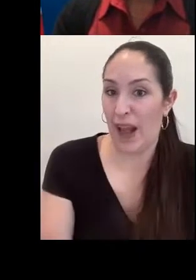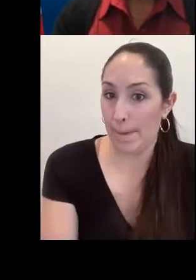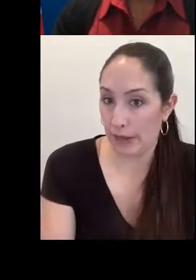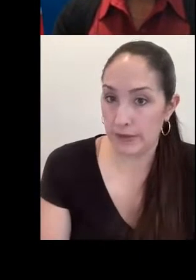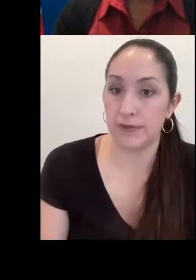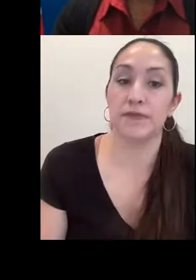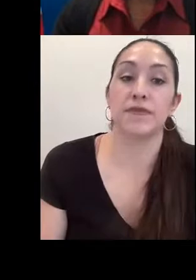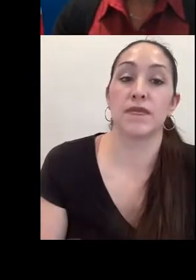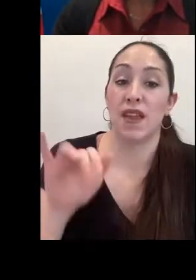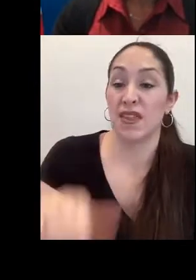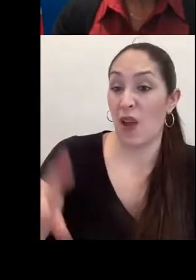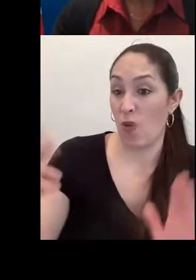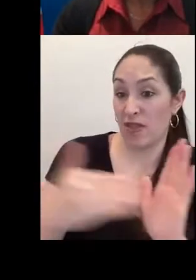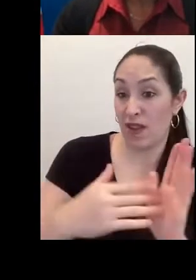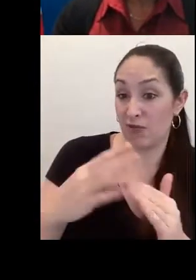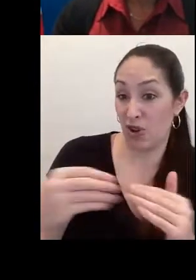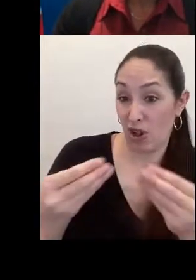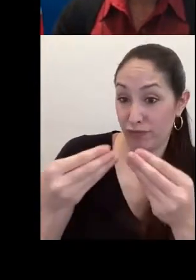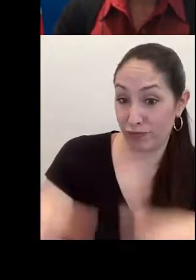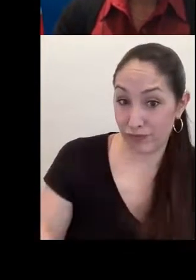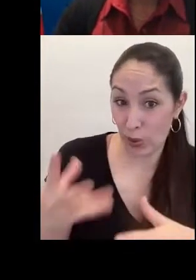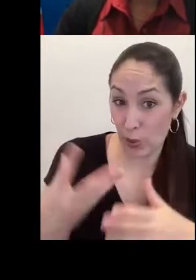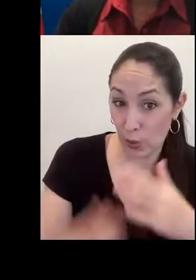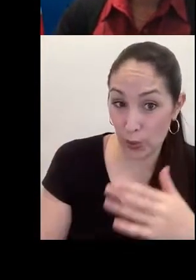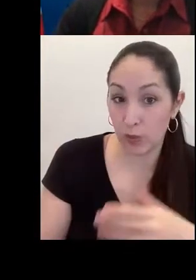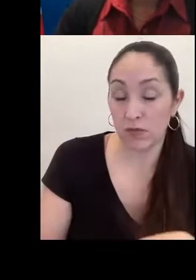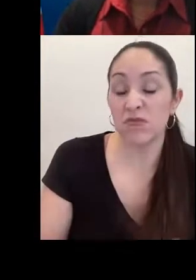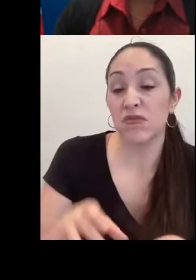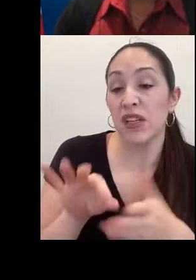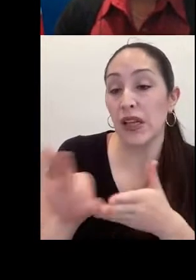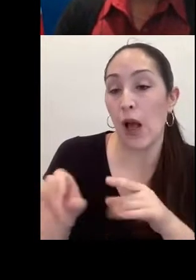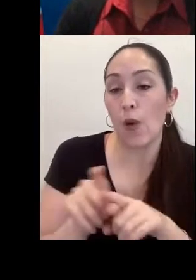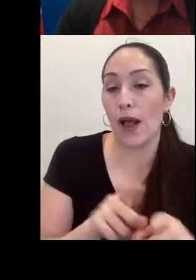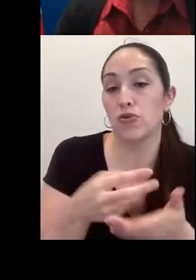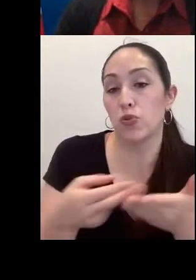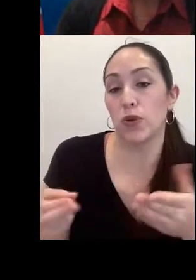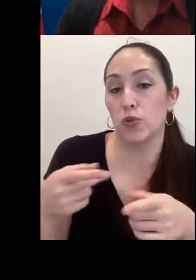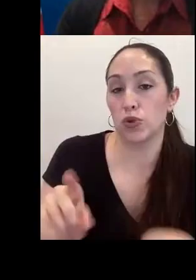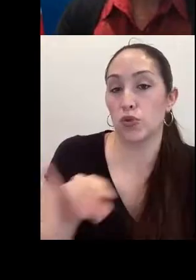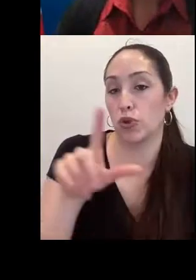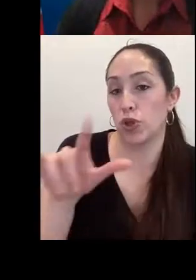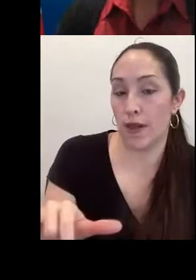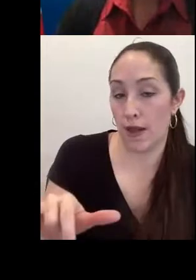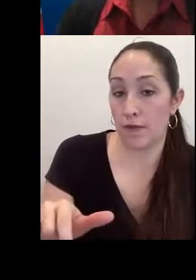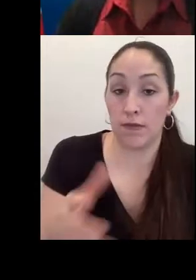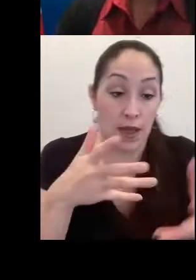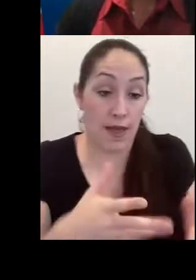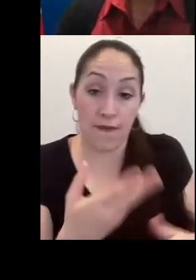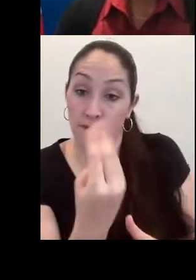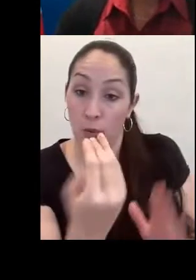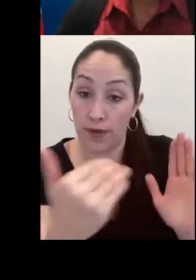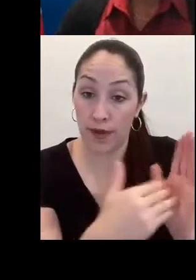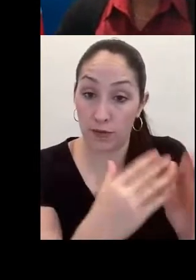The $1,000 he lost in gambling is a countable resource in July. The other $14,000 Sam retains